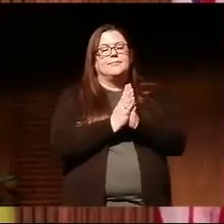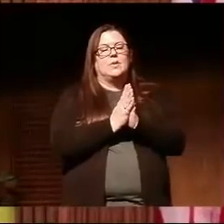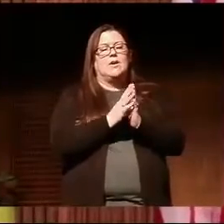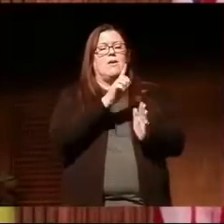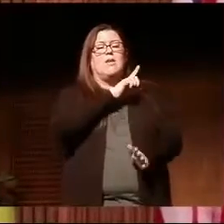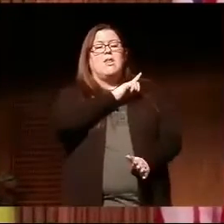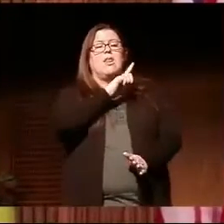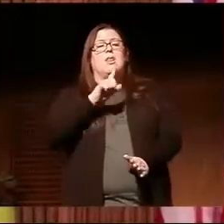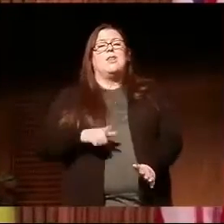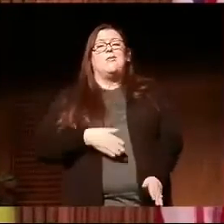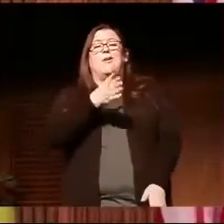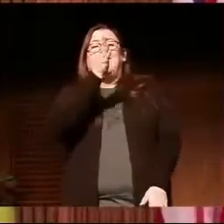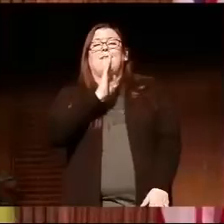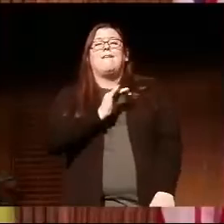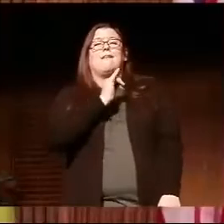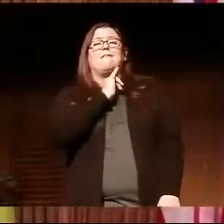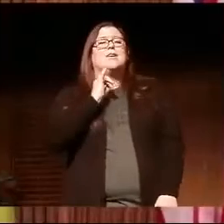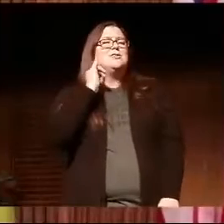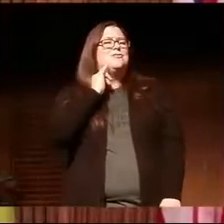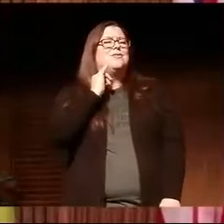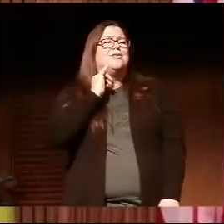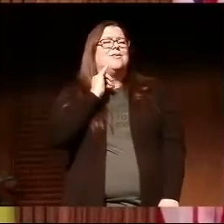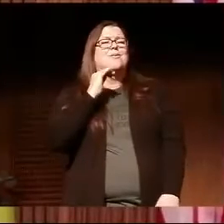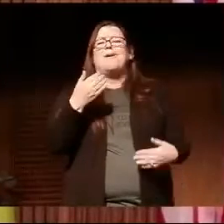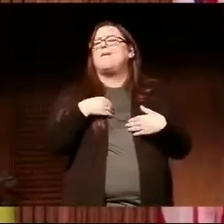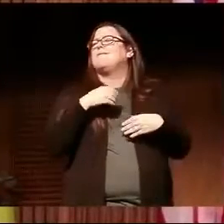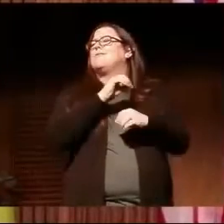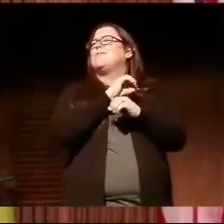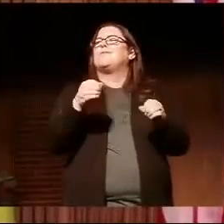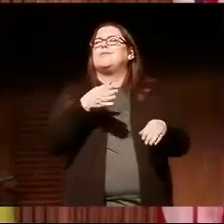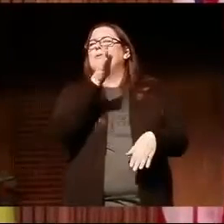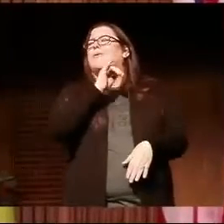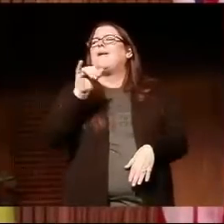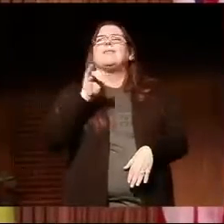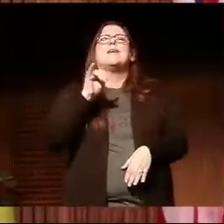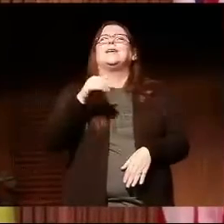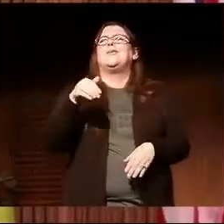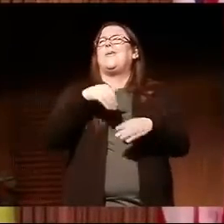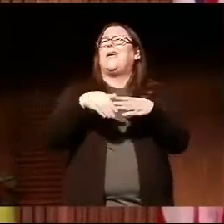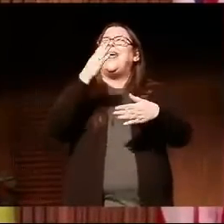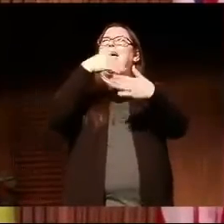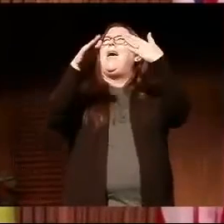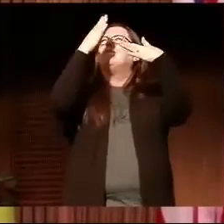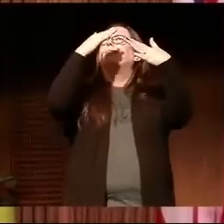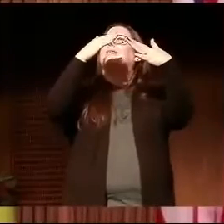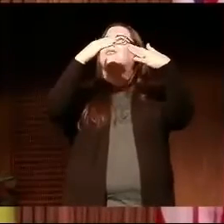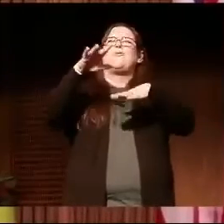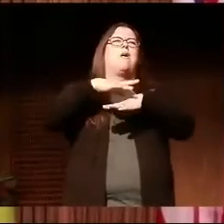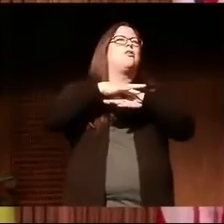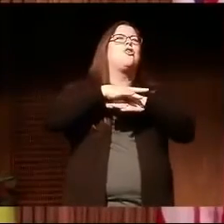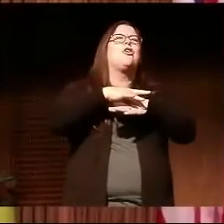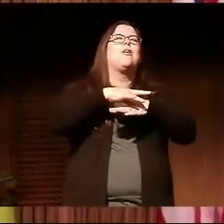Lord God of Israel, there is no God like you in heaven, on earth, or under the earth.